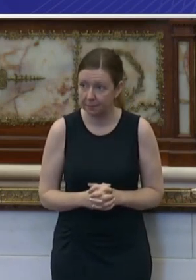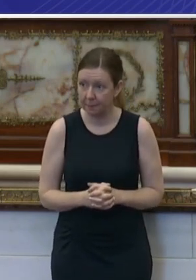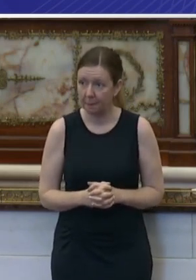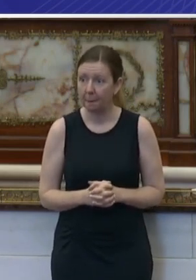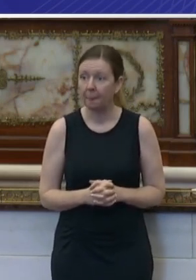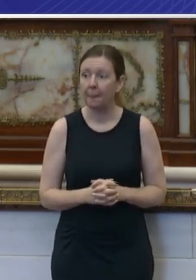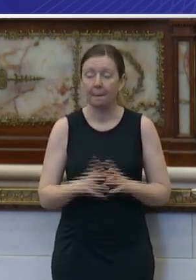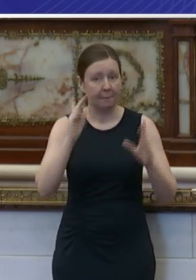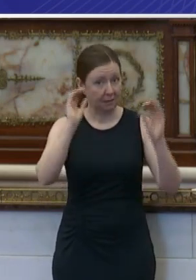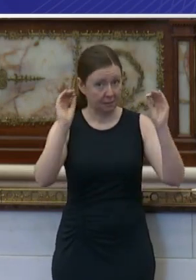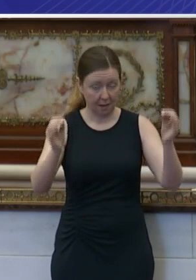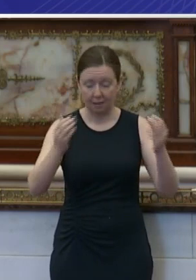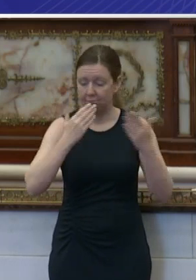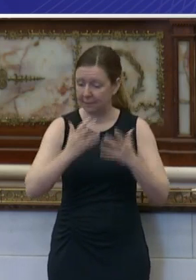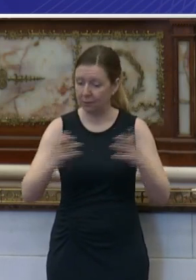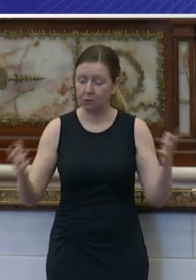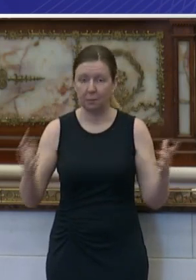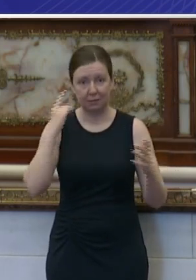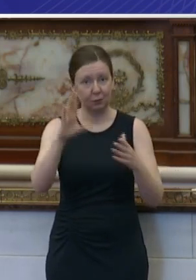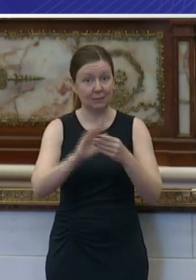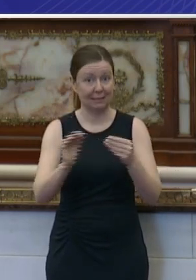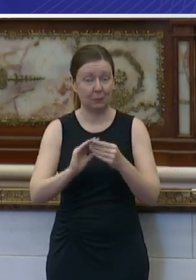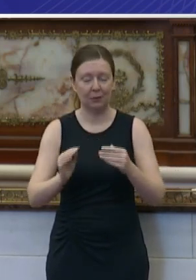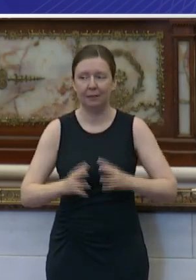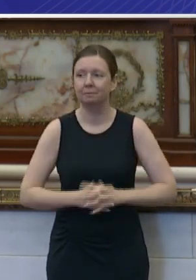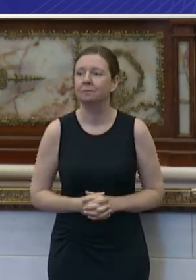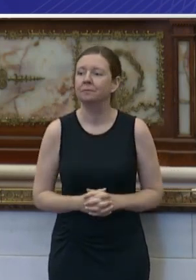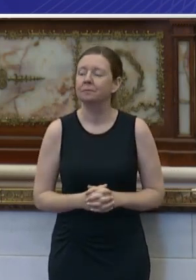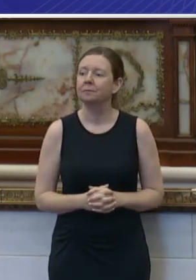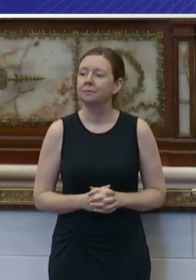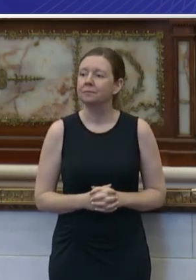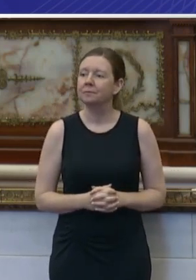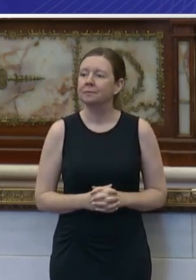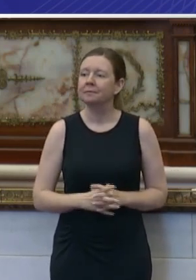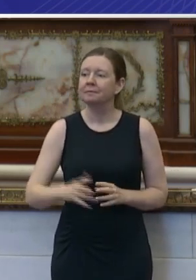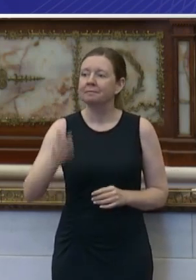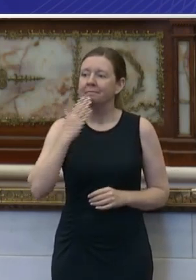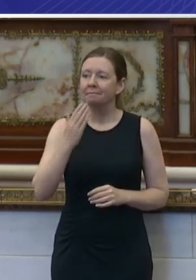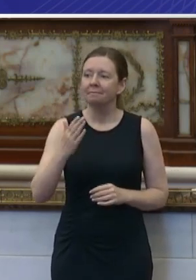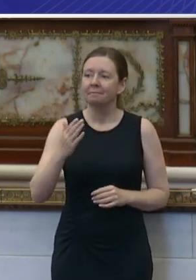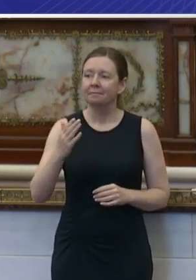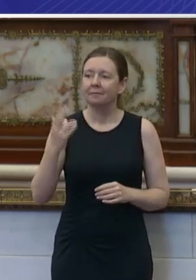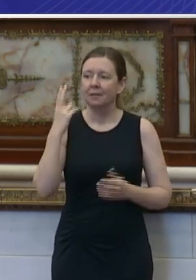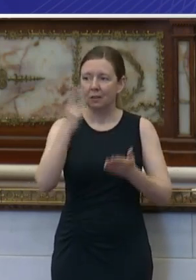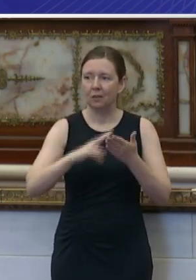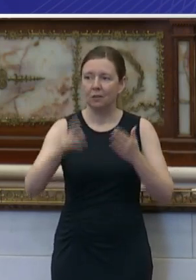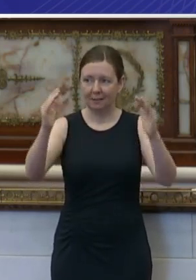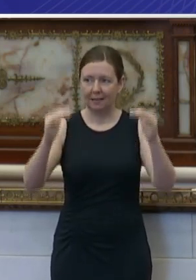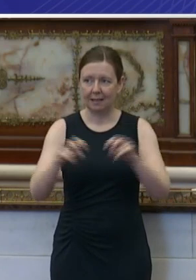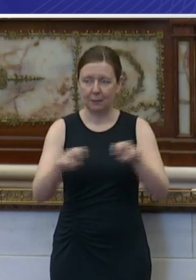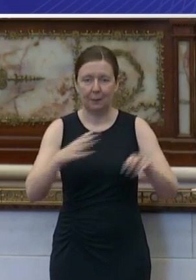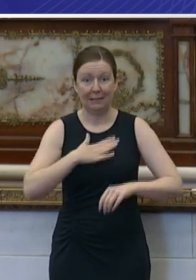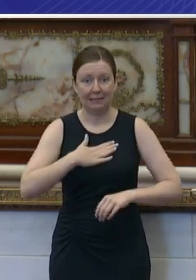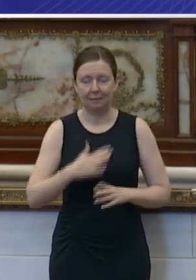Okay, seeing none, thank you very much for your testimony. Thank you. And if the clerk could call the next panel.